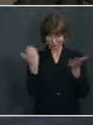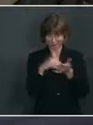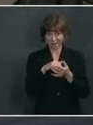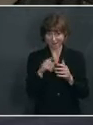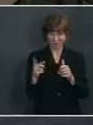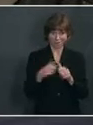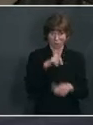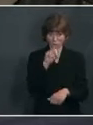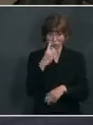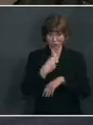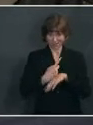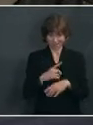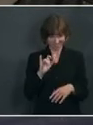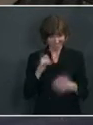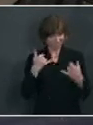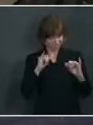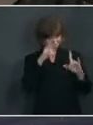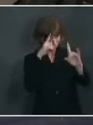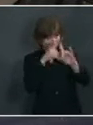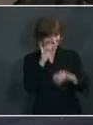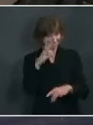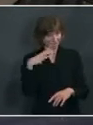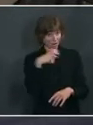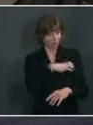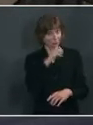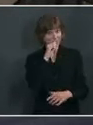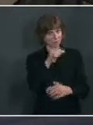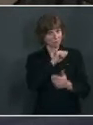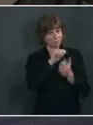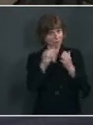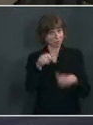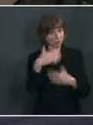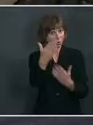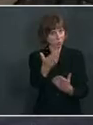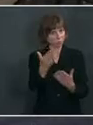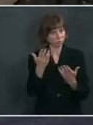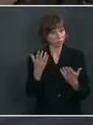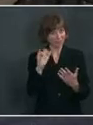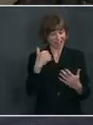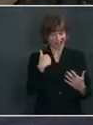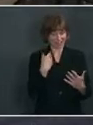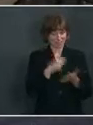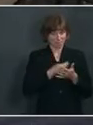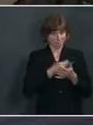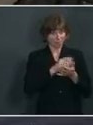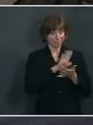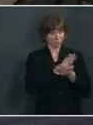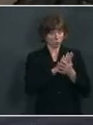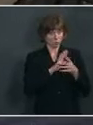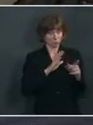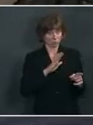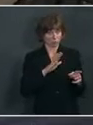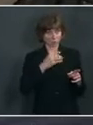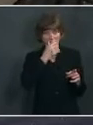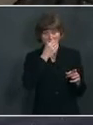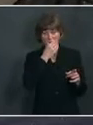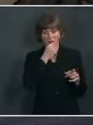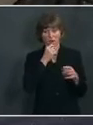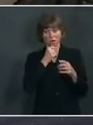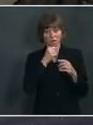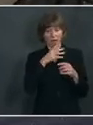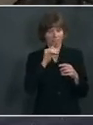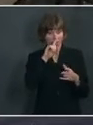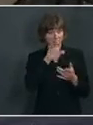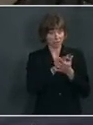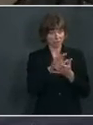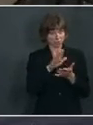Is that still the goal if Congress does not pass this proposal, which has the money for schools, which Ron Klain and others have said is what they